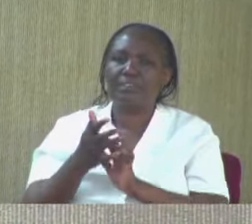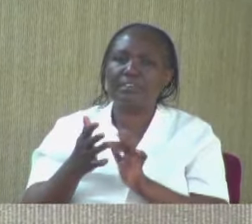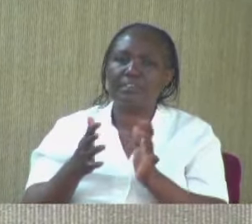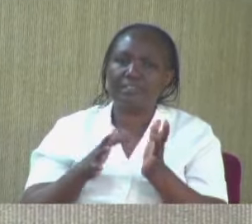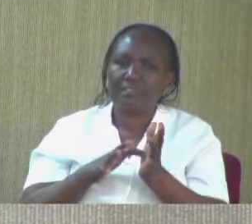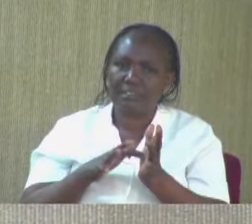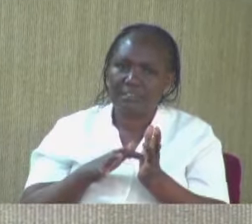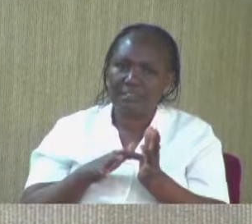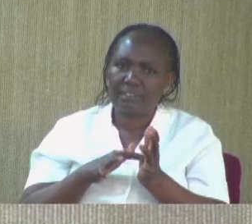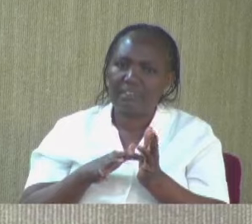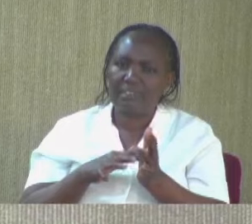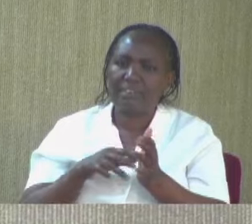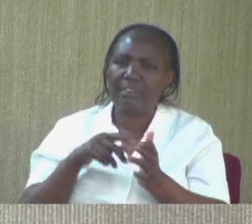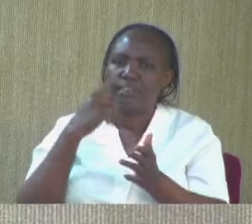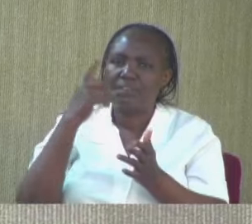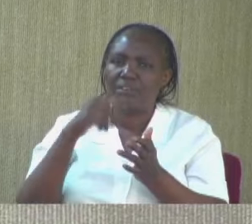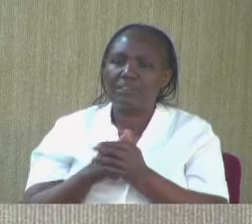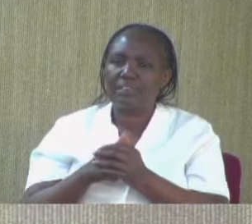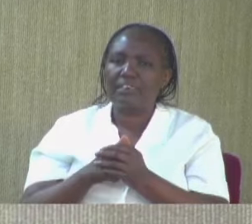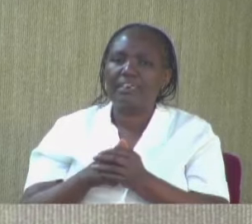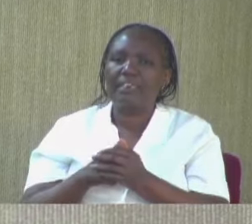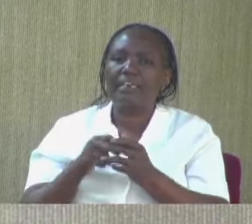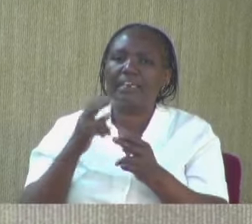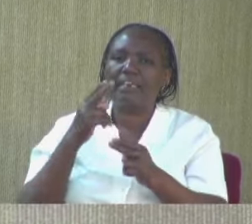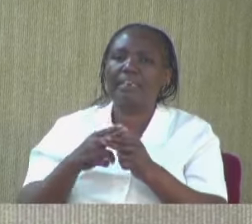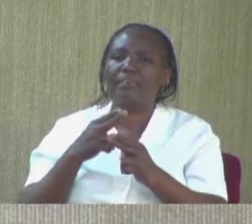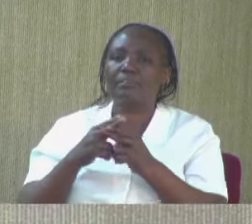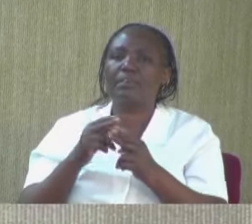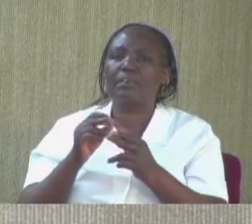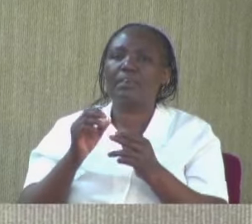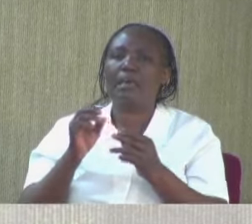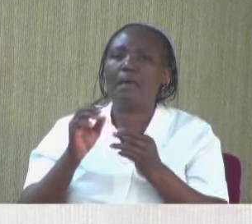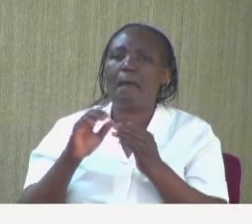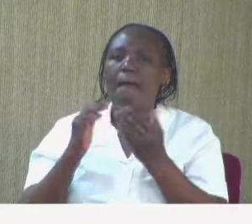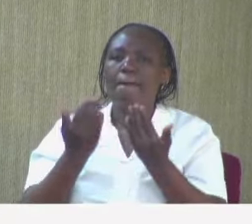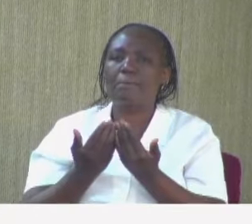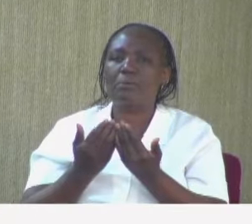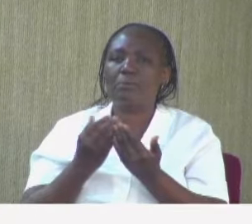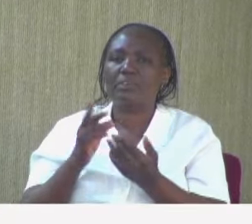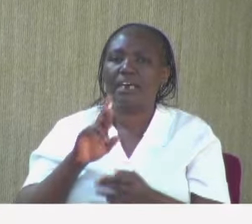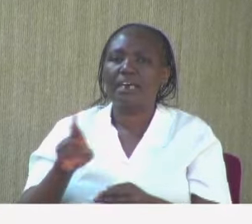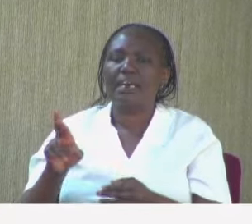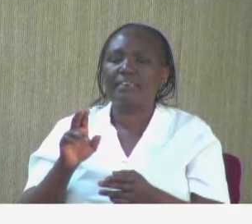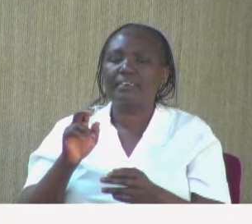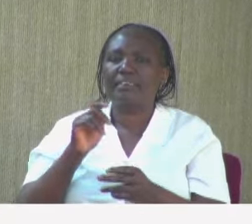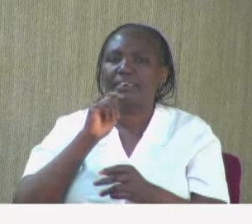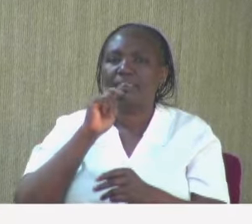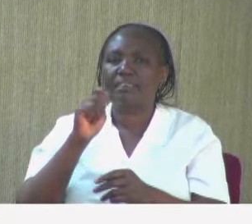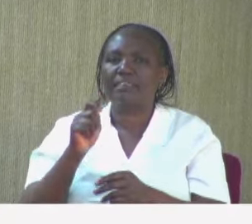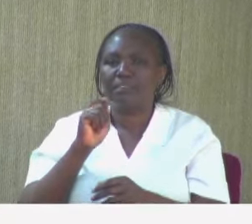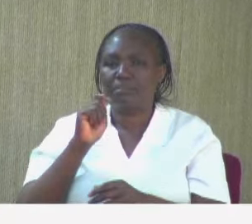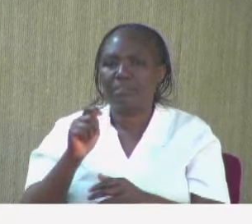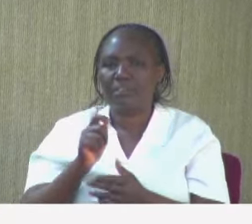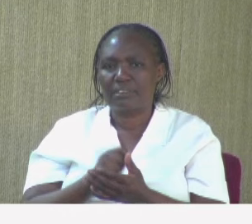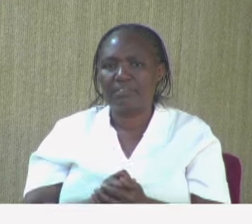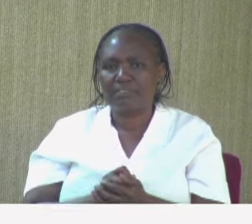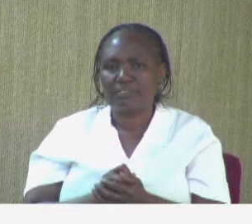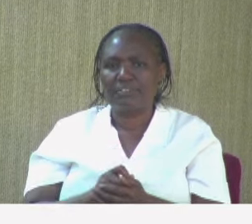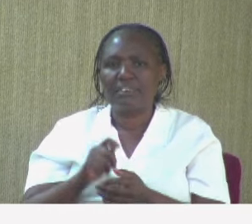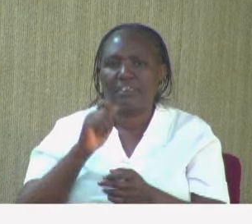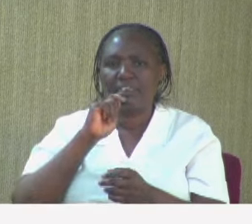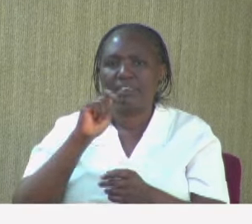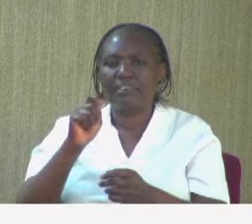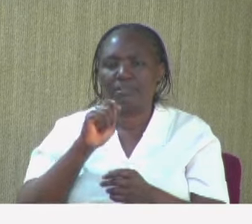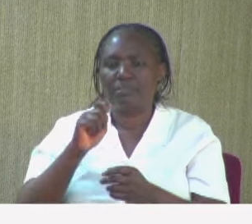calls the books the testimonies. Listen to what she writes. The testimonies are of the Spirit